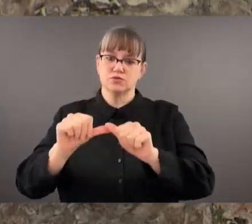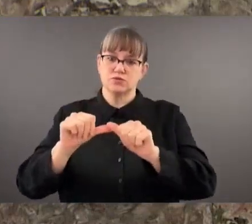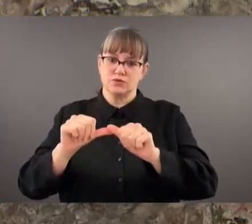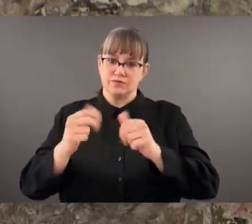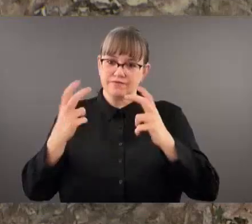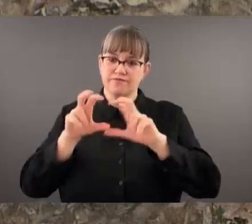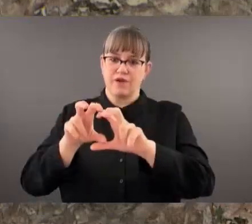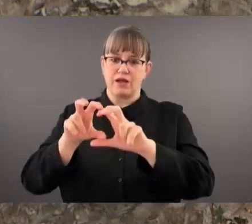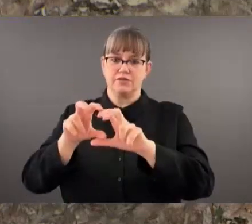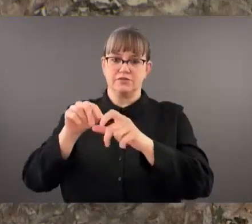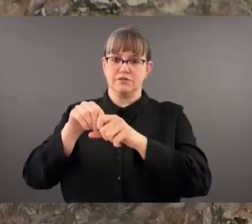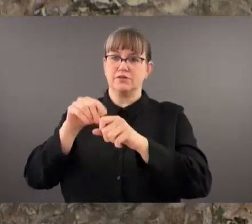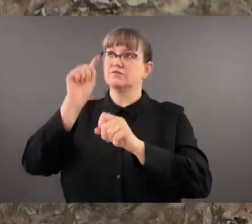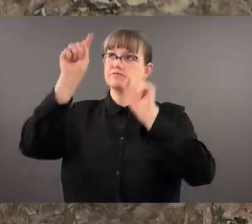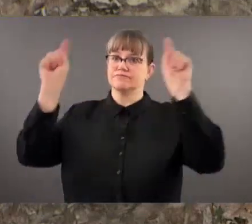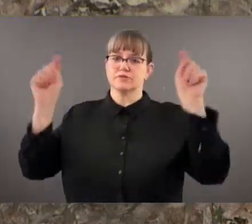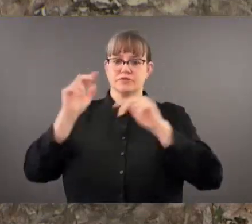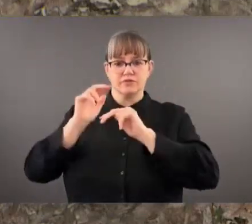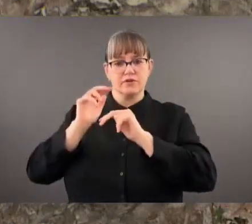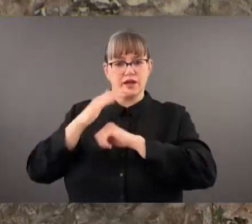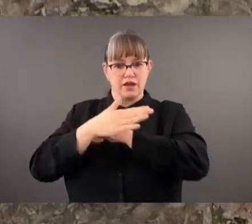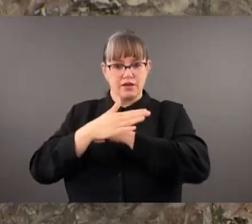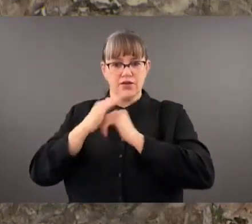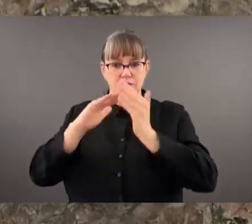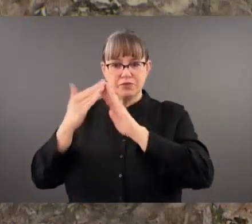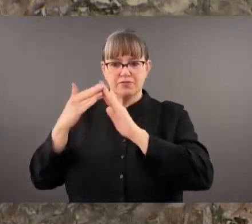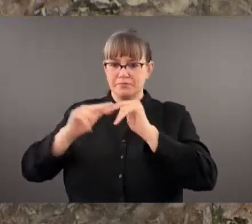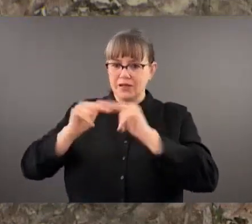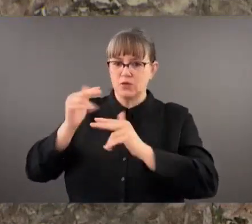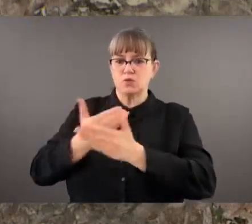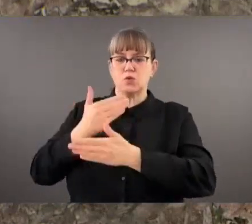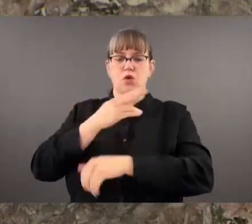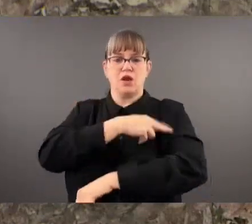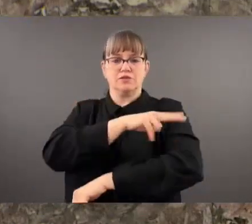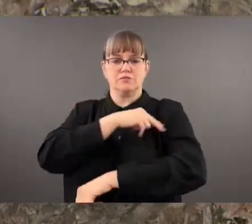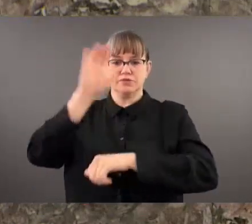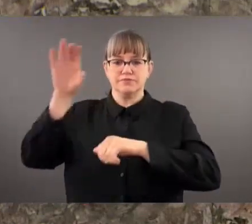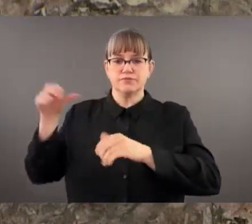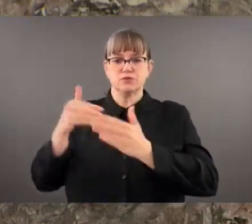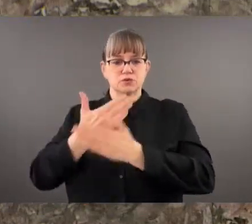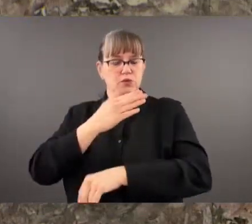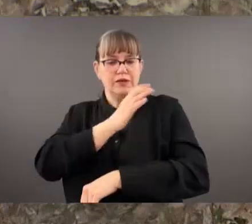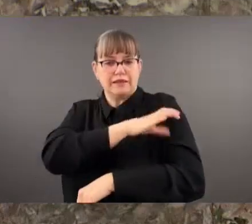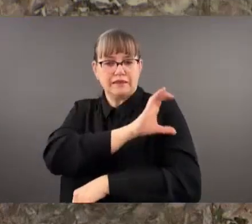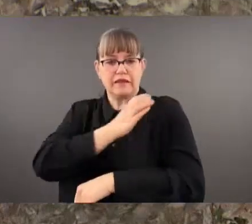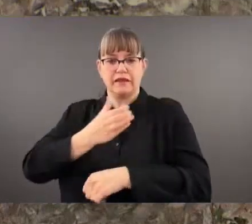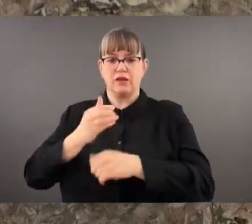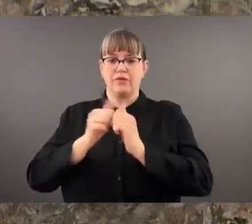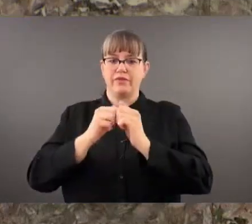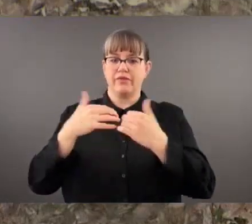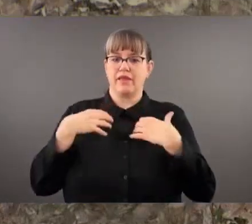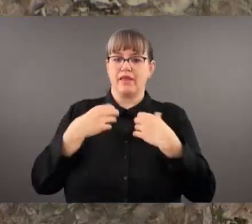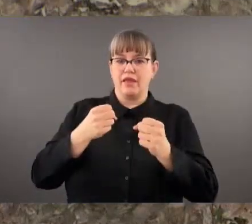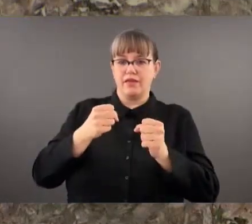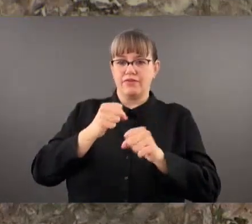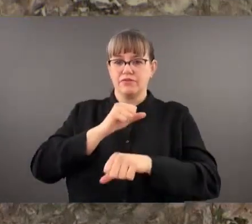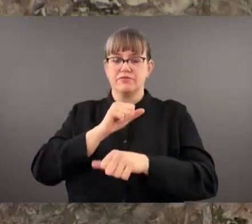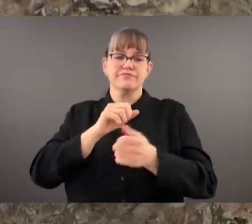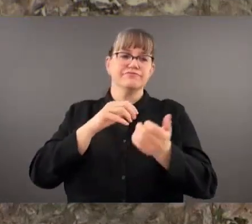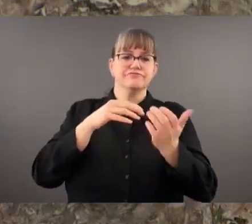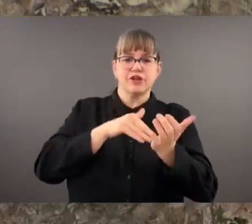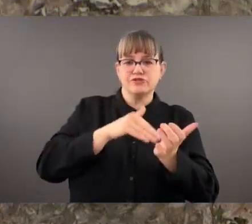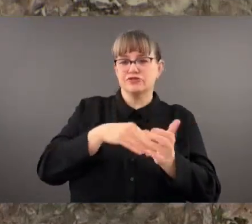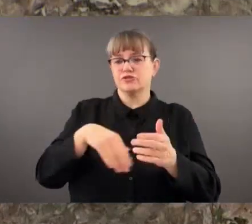authorities, continuing that work to train and hire more doctors, more nurses, more healthcare workers. We are making progress, Mr.